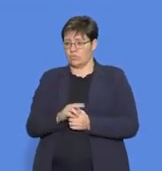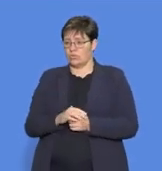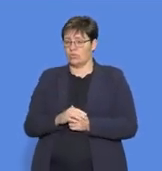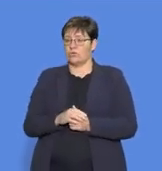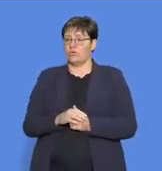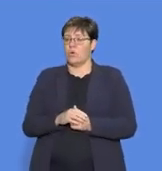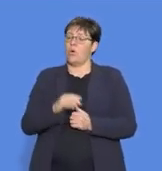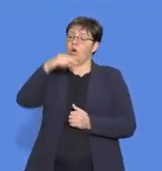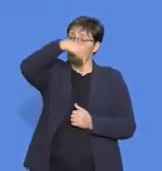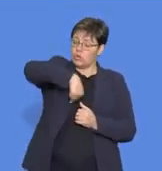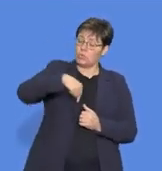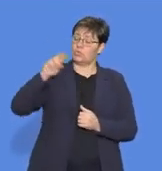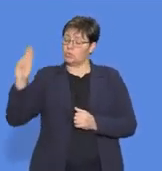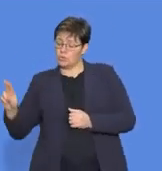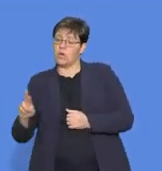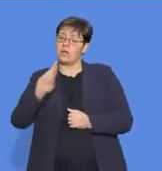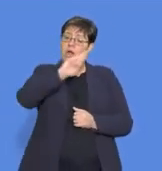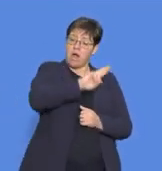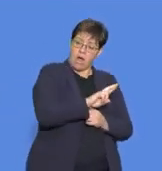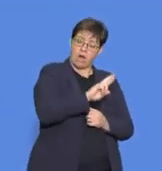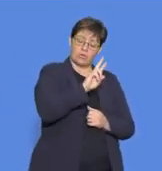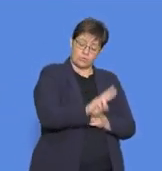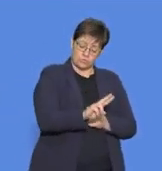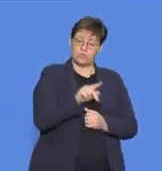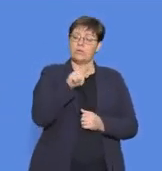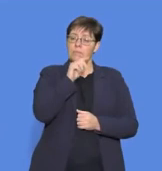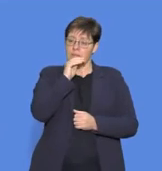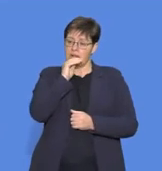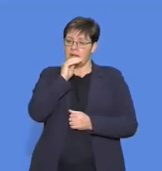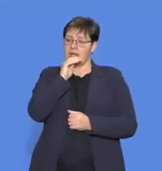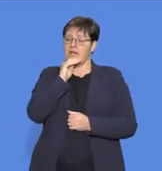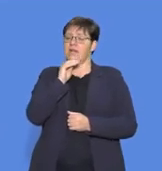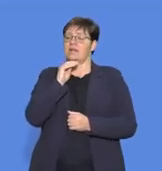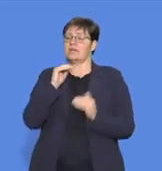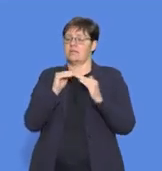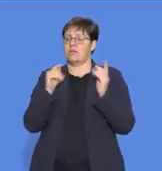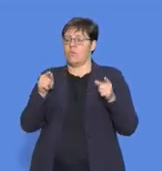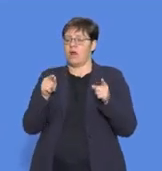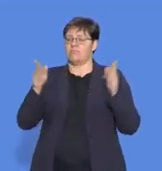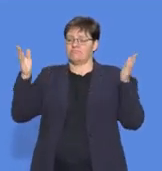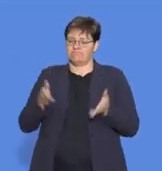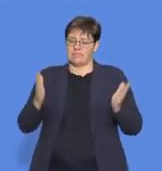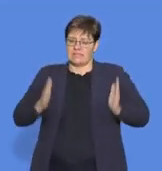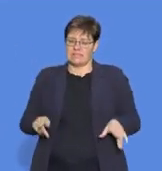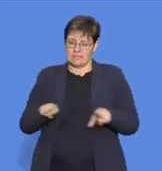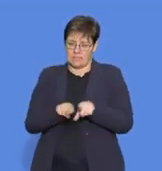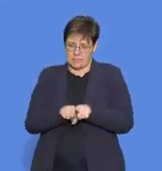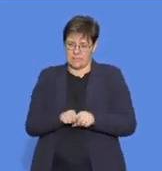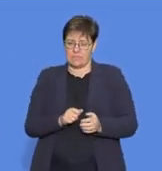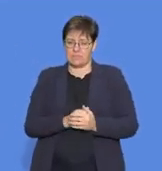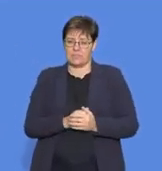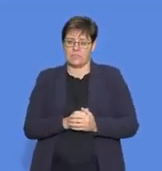simply 30 degrees. And how do we know they're 30 degrees? Because of angles, sum of angles of a triangle. Okay, that's pretty standard grade 9 work.